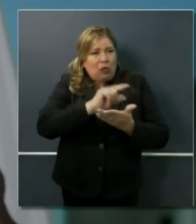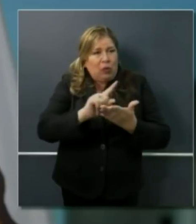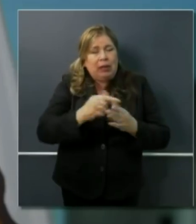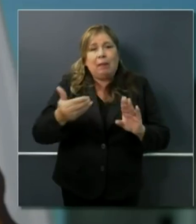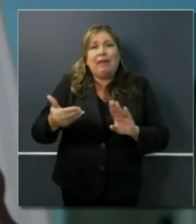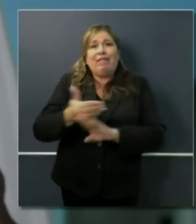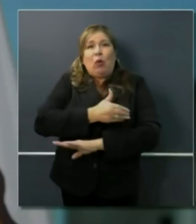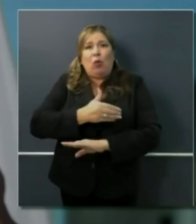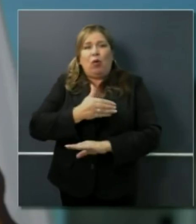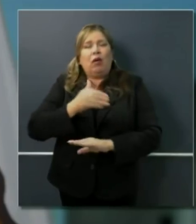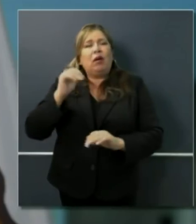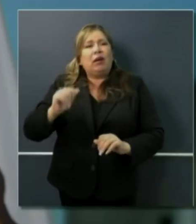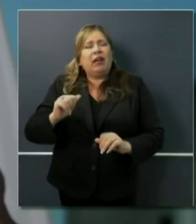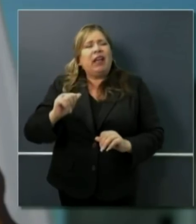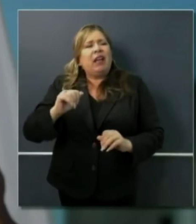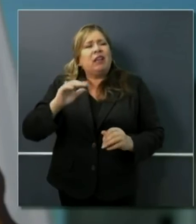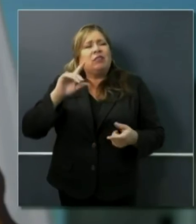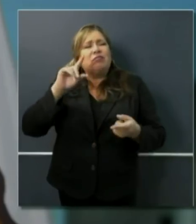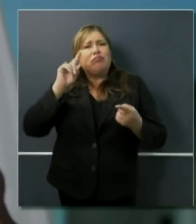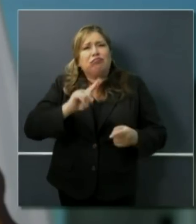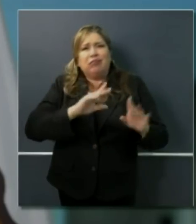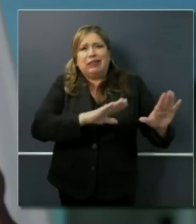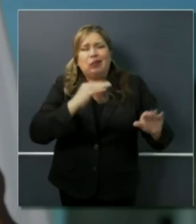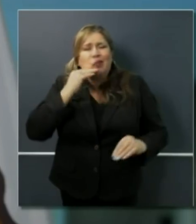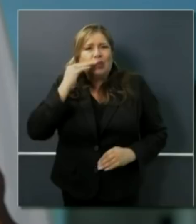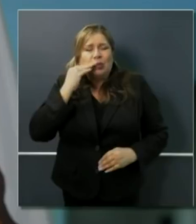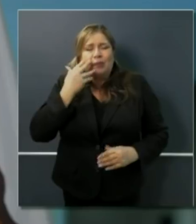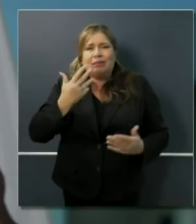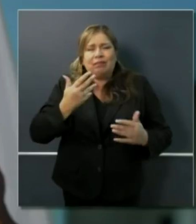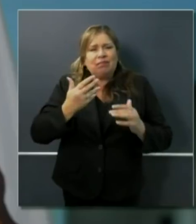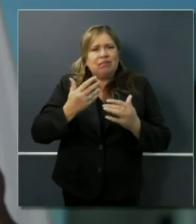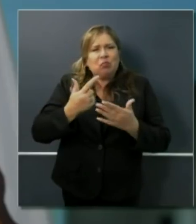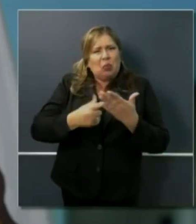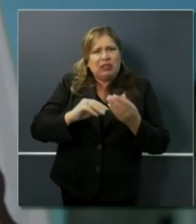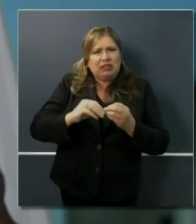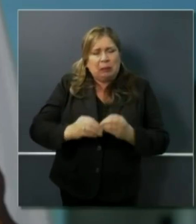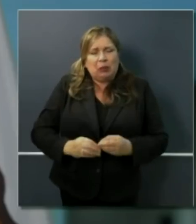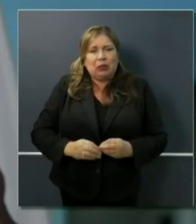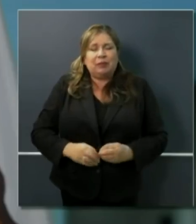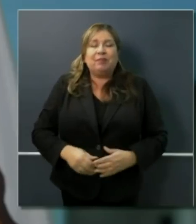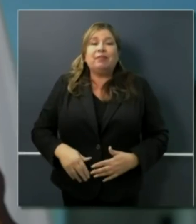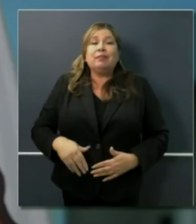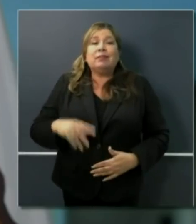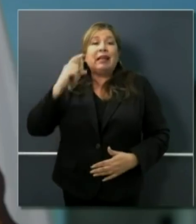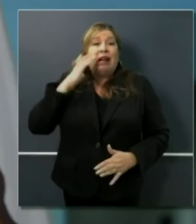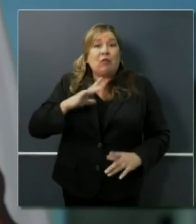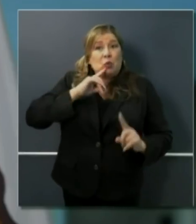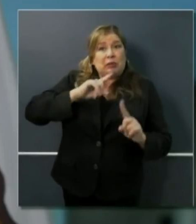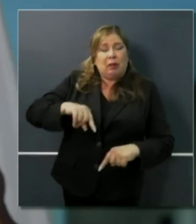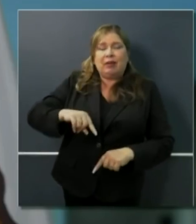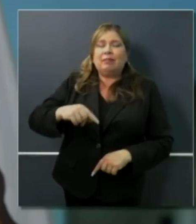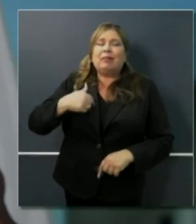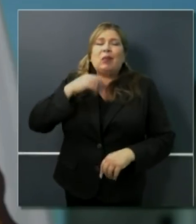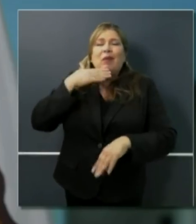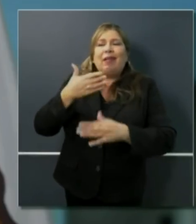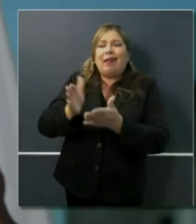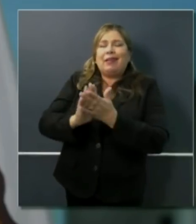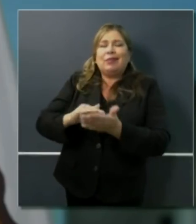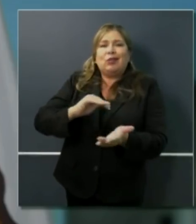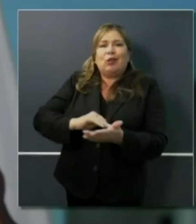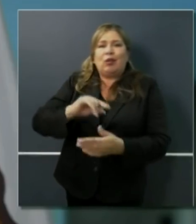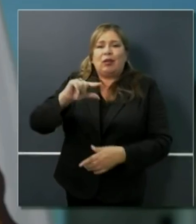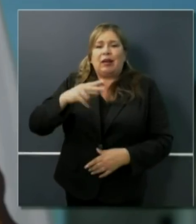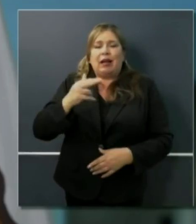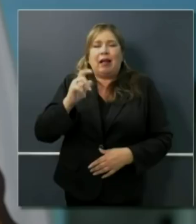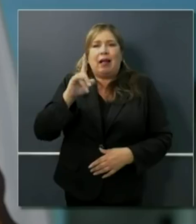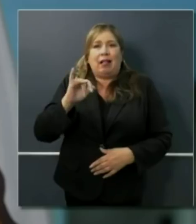Yeah, I'm going to ask Dr. Galley to come up because we've been having those conversations. As you know, Dr. Galley put together a testing task force a